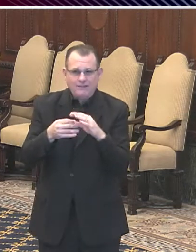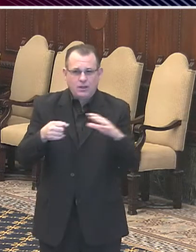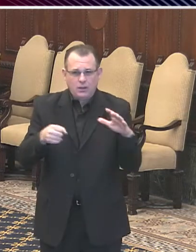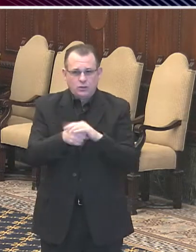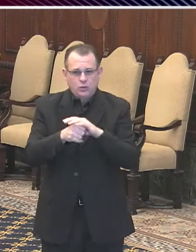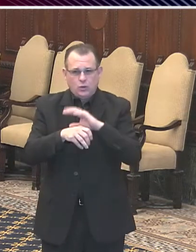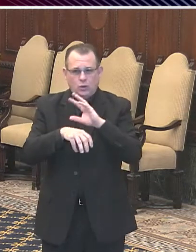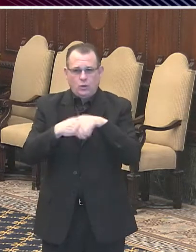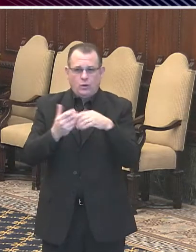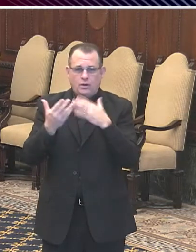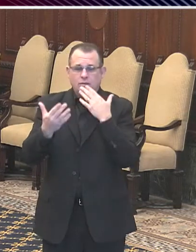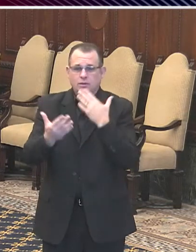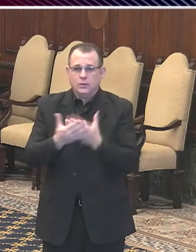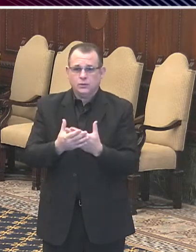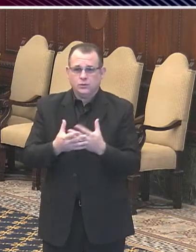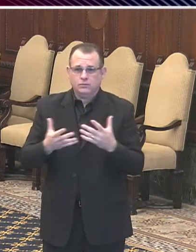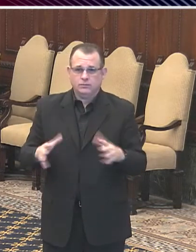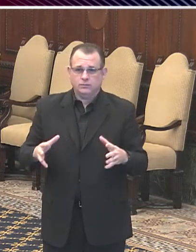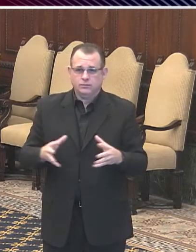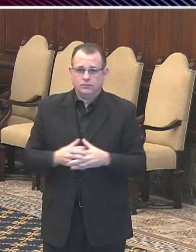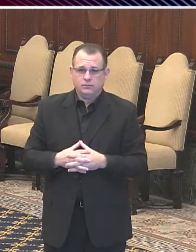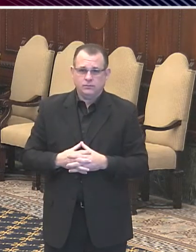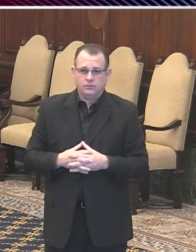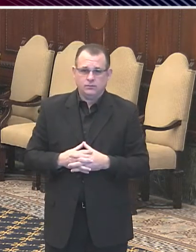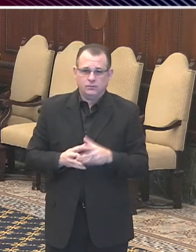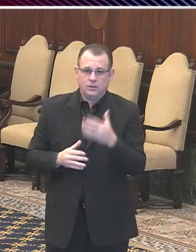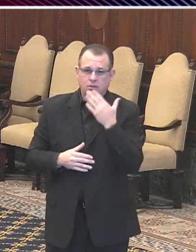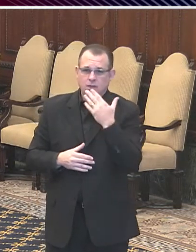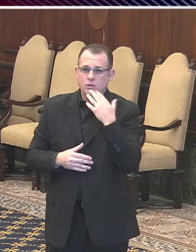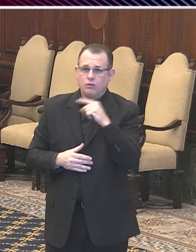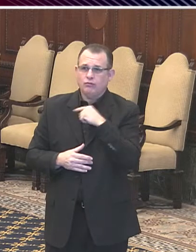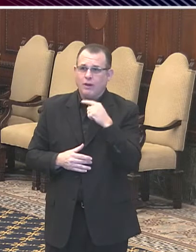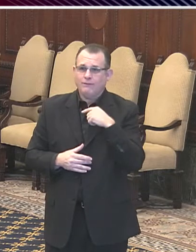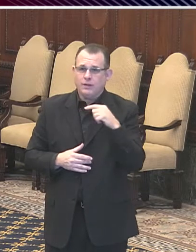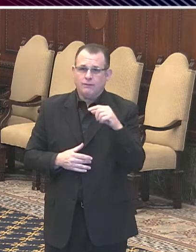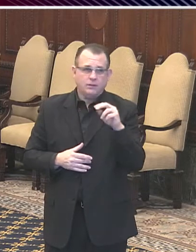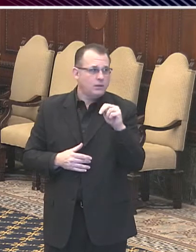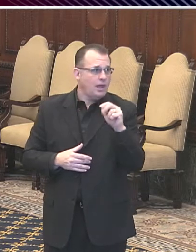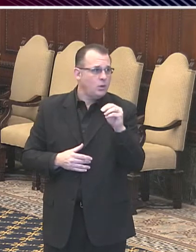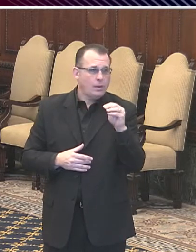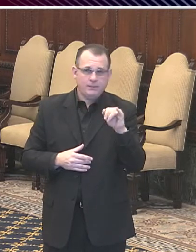you. Thank you, Reverend Naomi.